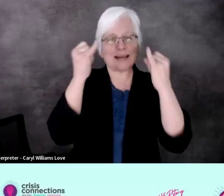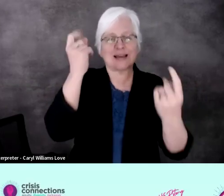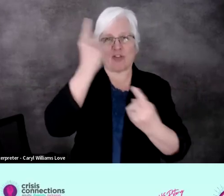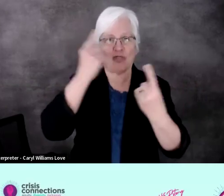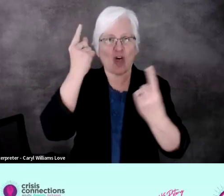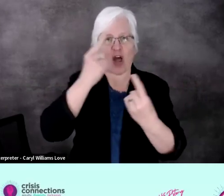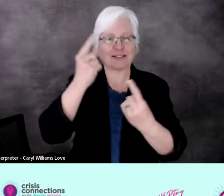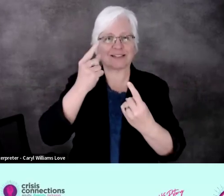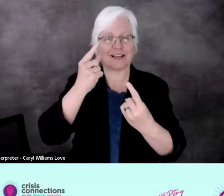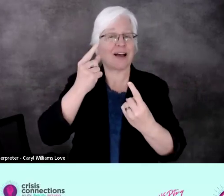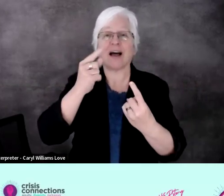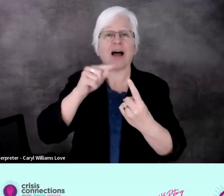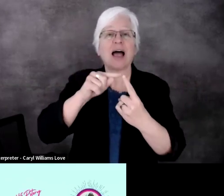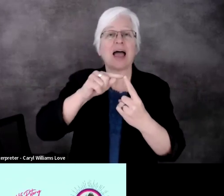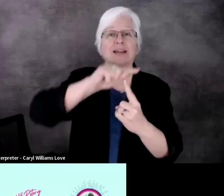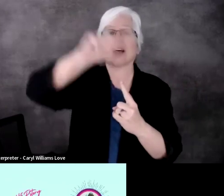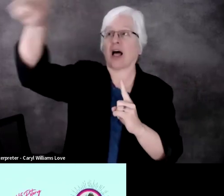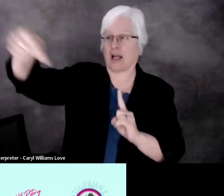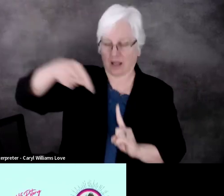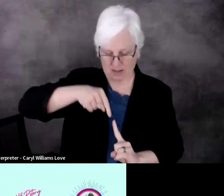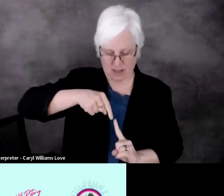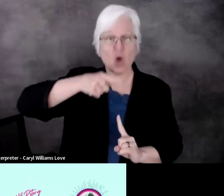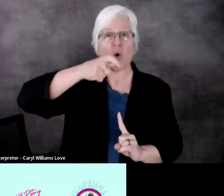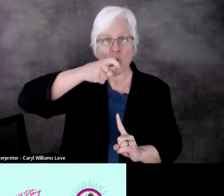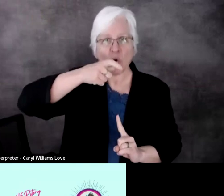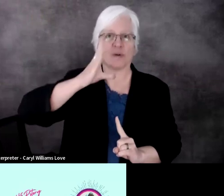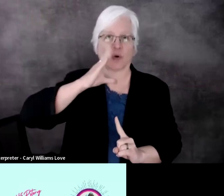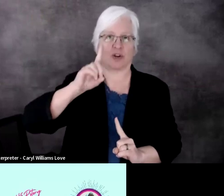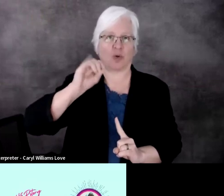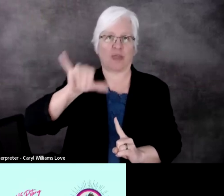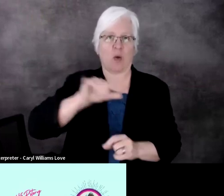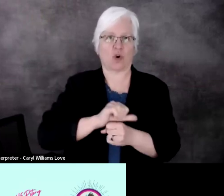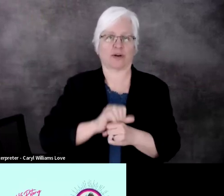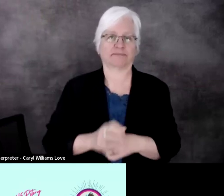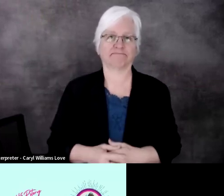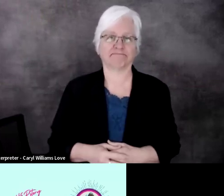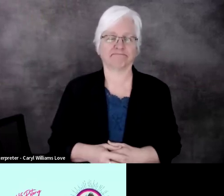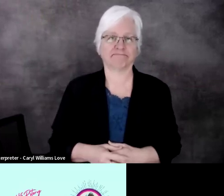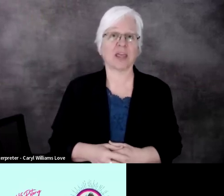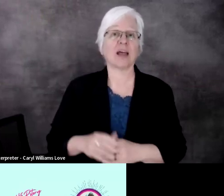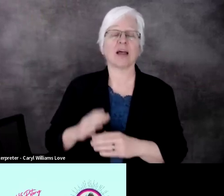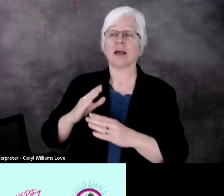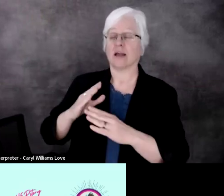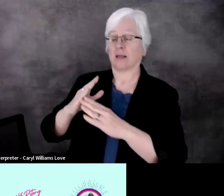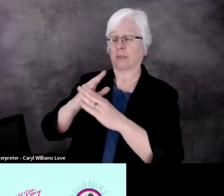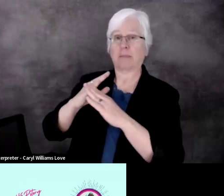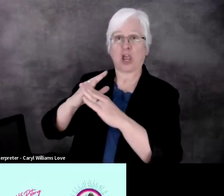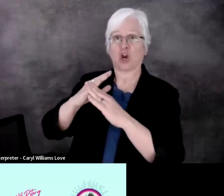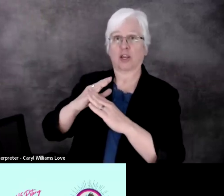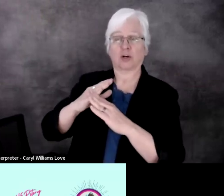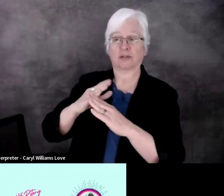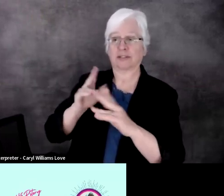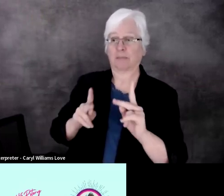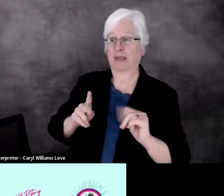all this comes back to who's going to do the work. How do we reduce the barriers for people to get the training that is needed.